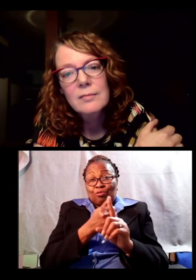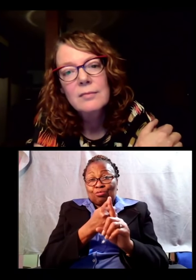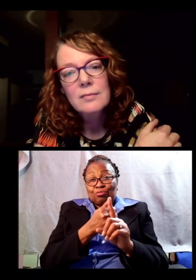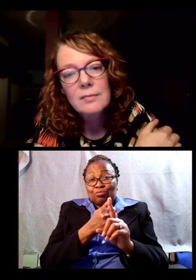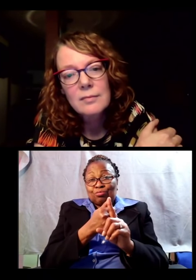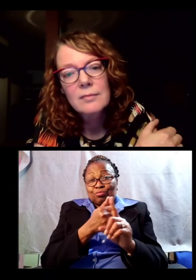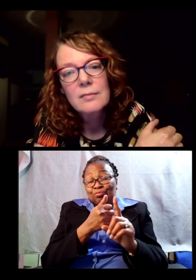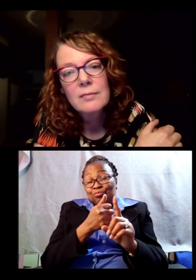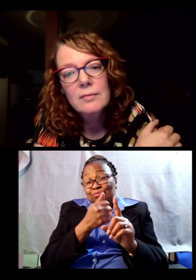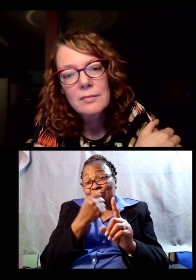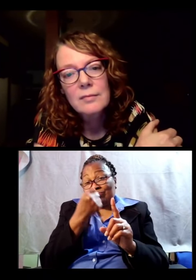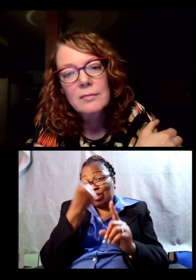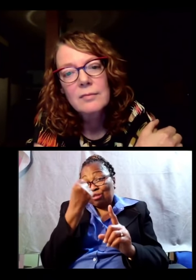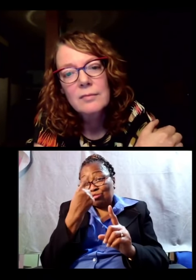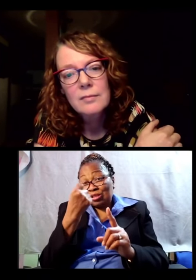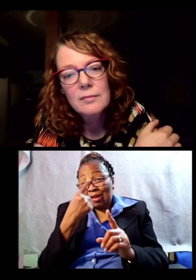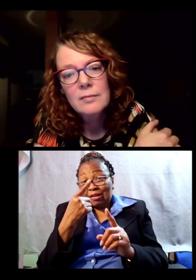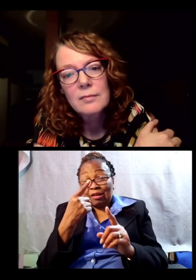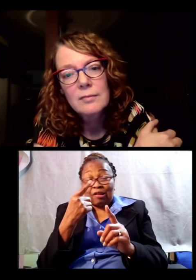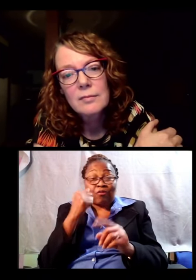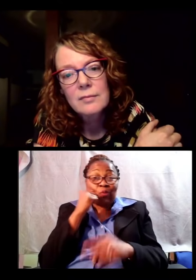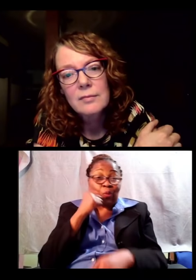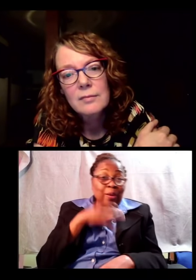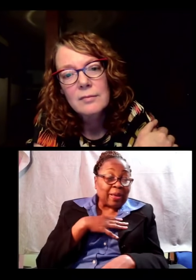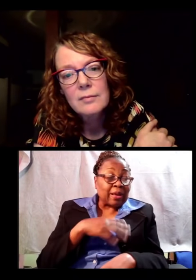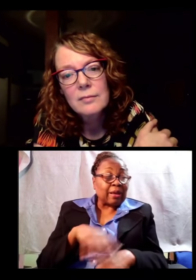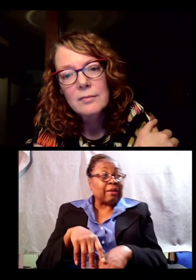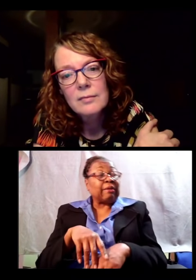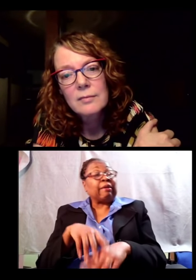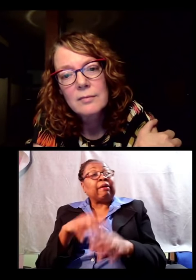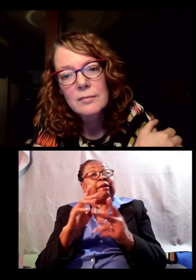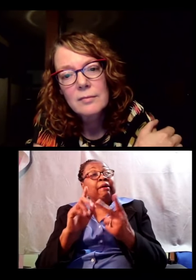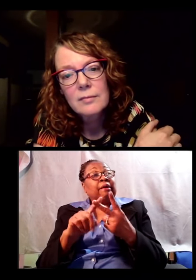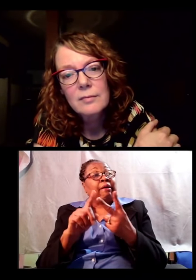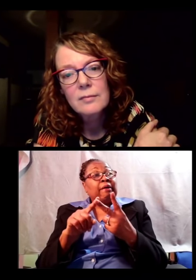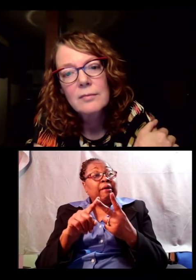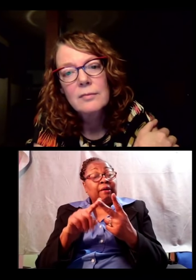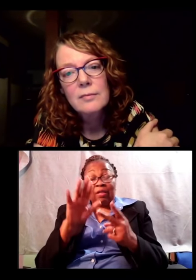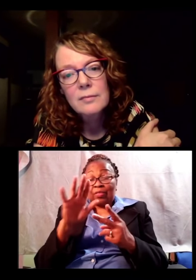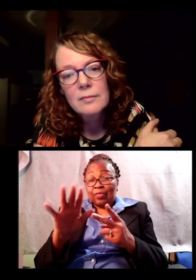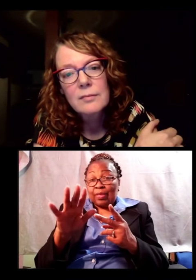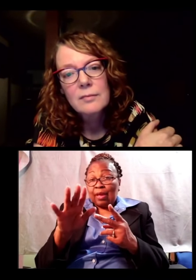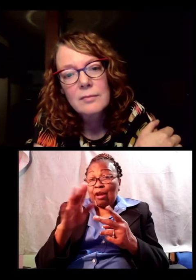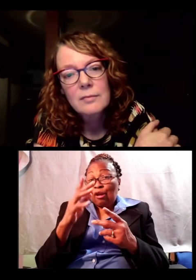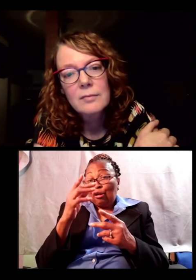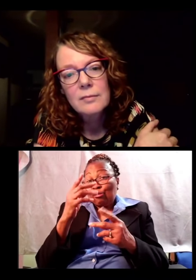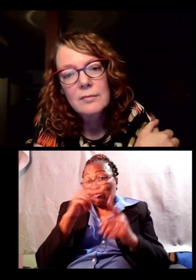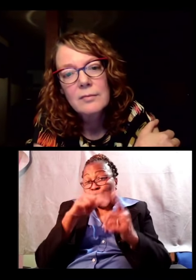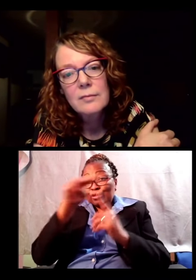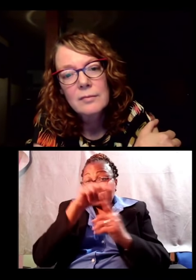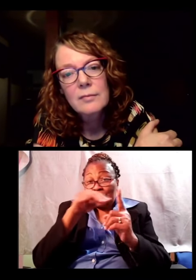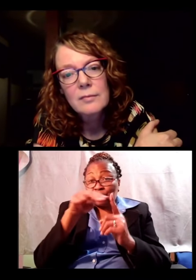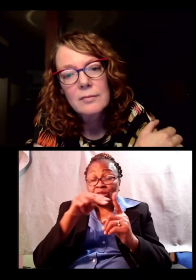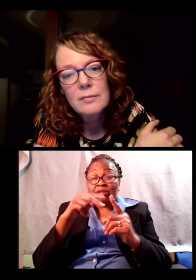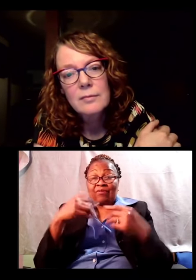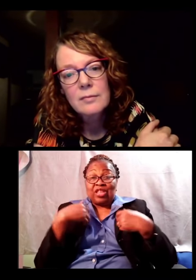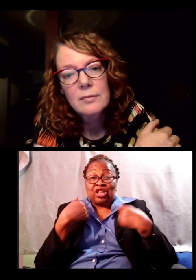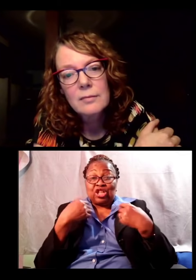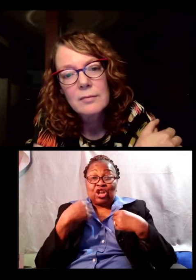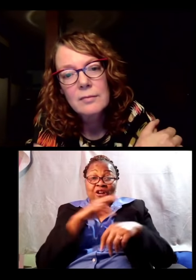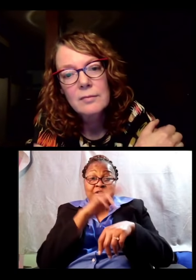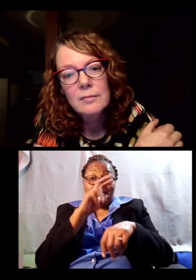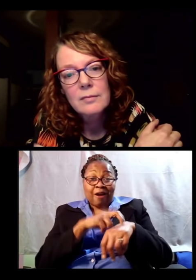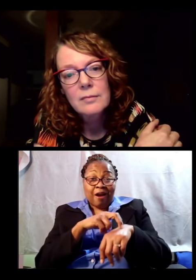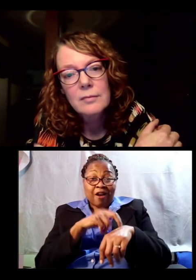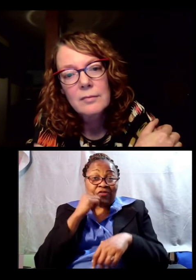their own views of women. They projected their own views of young Irish women. They projected their own views of servants.